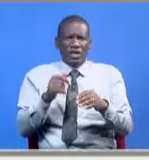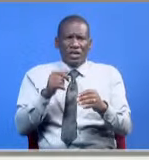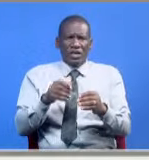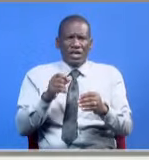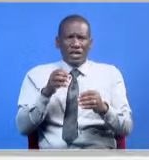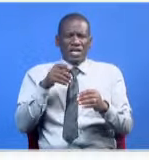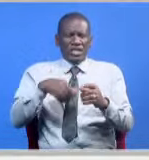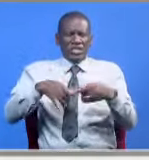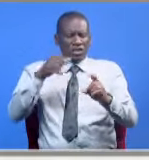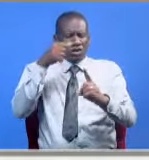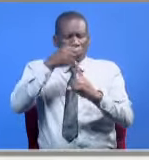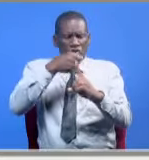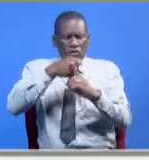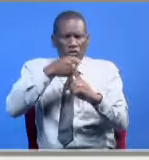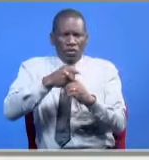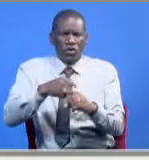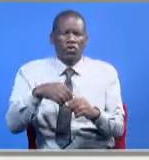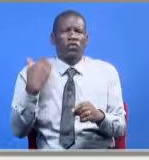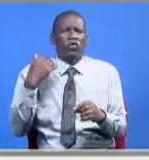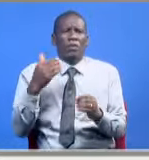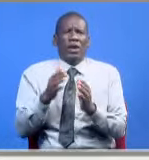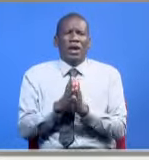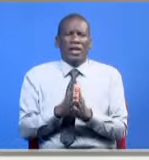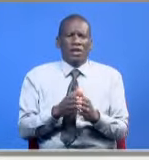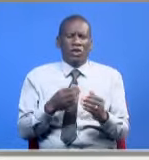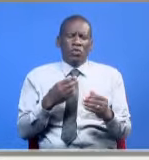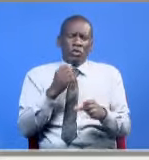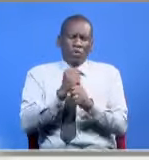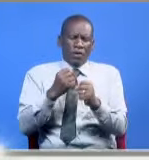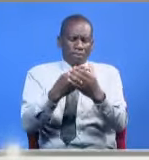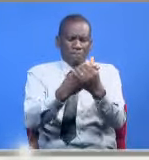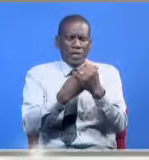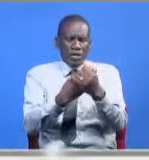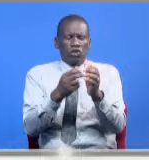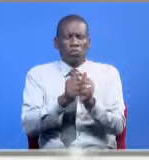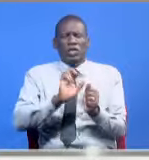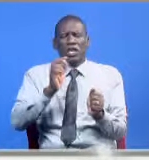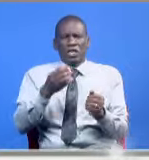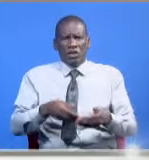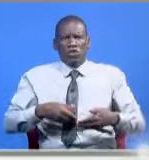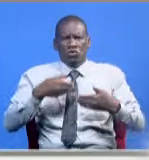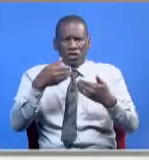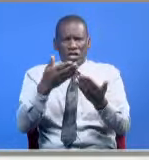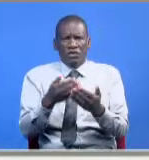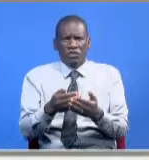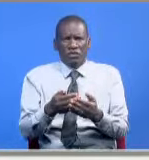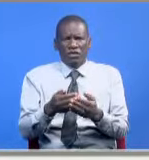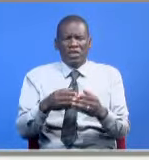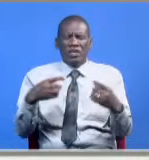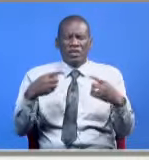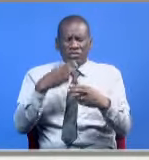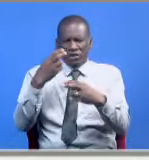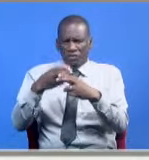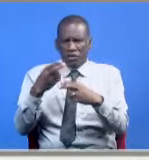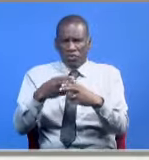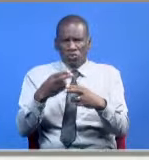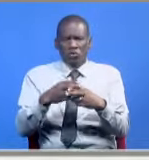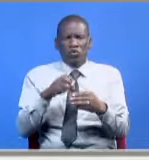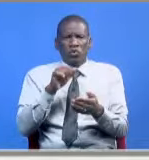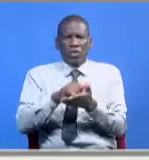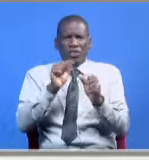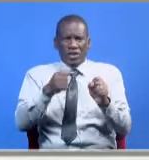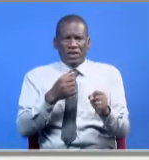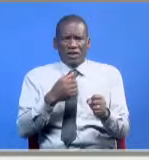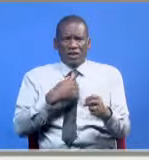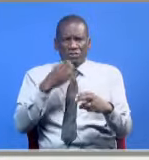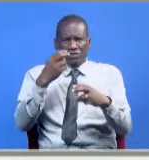counterterrorism fight. So that's one. Are working with our partners here in Kenya to provide cutting-edge tools so that they can get those